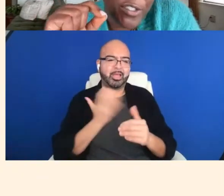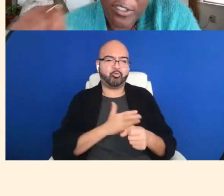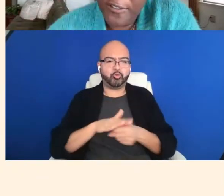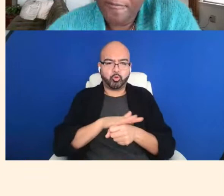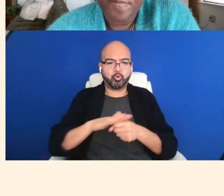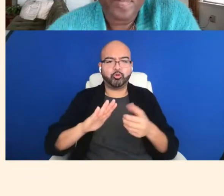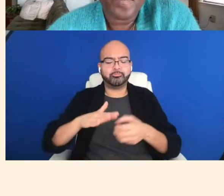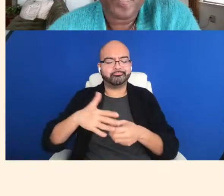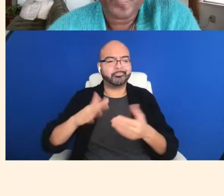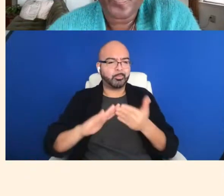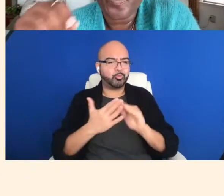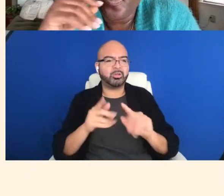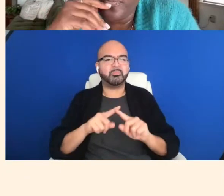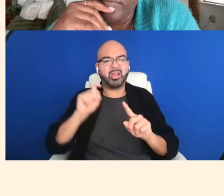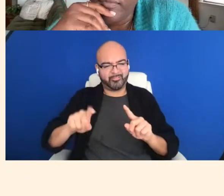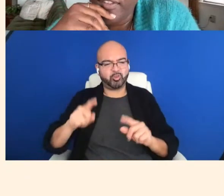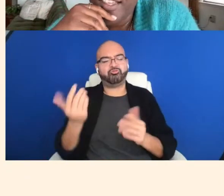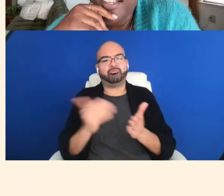yourselves first.